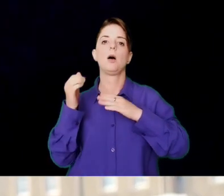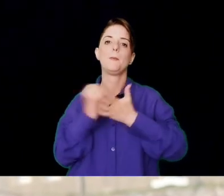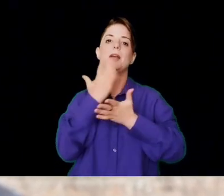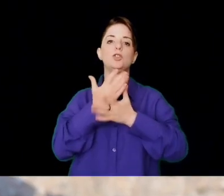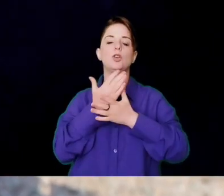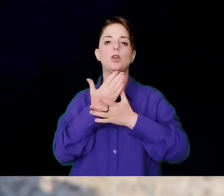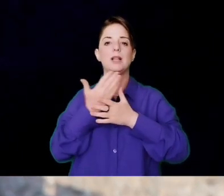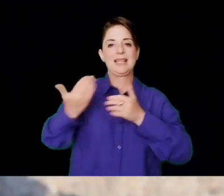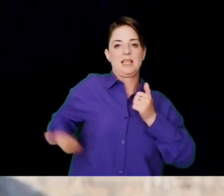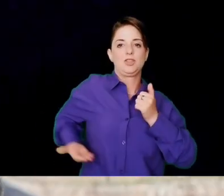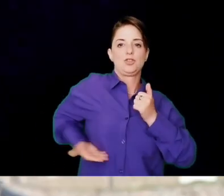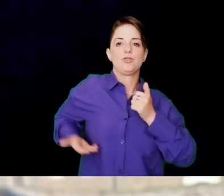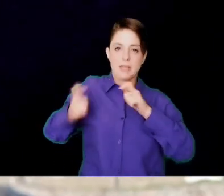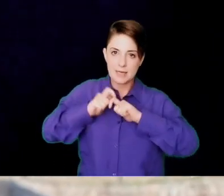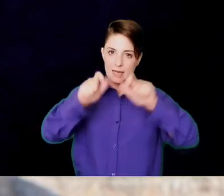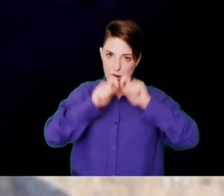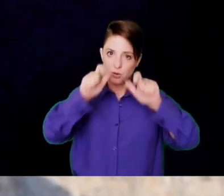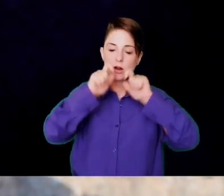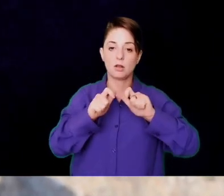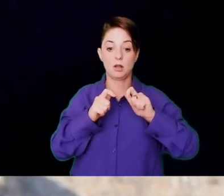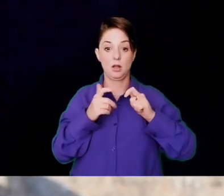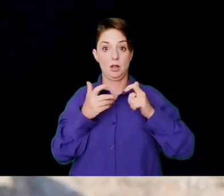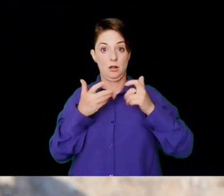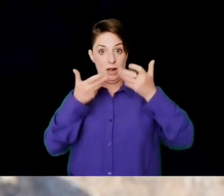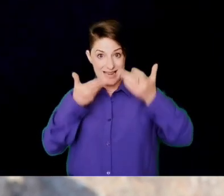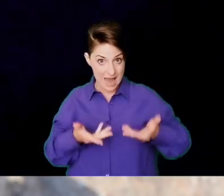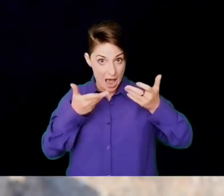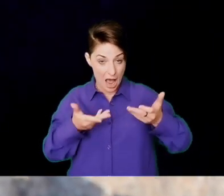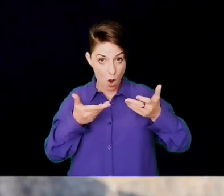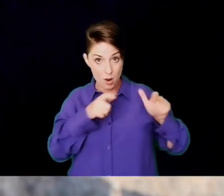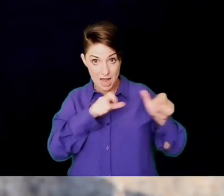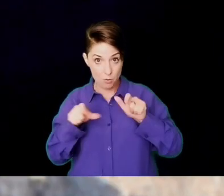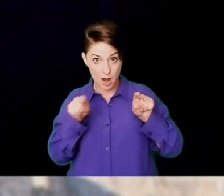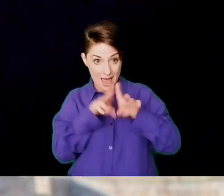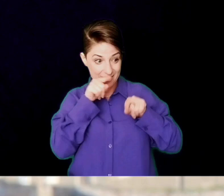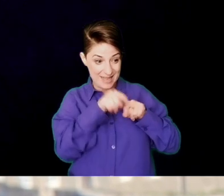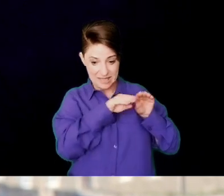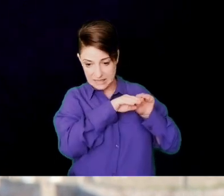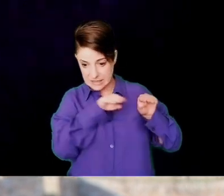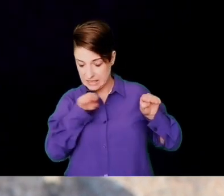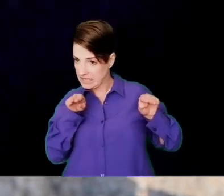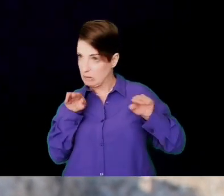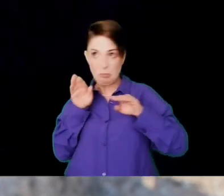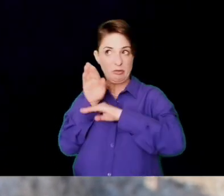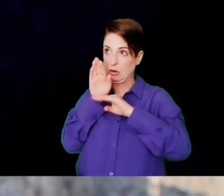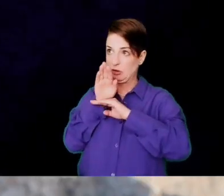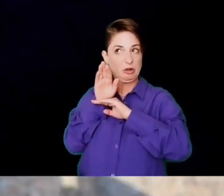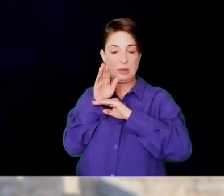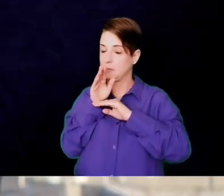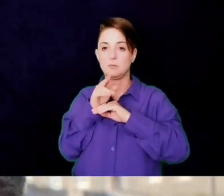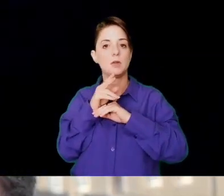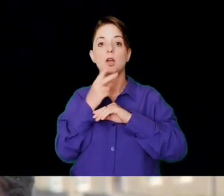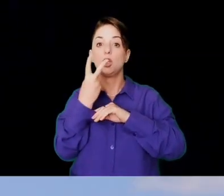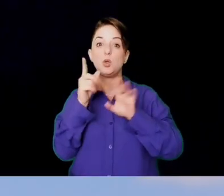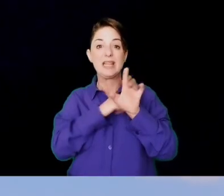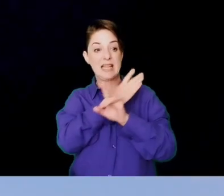our industry can carry on thriving. If it carries on the way it keeps going, there's not going to be much of a future for it. In the last 2 years, a lot of boats have